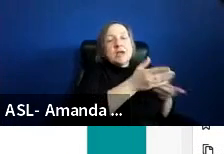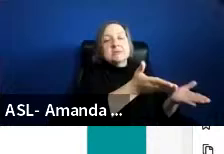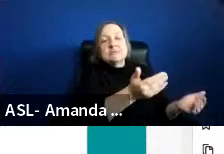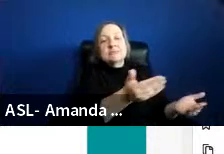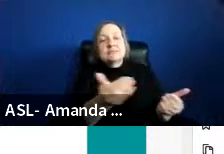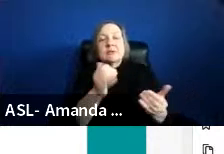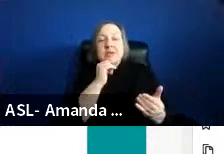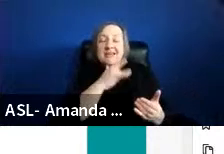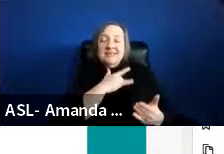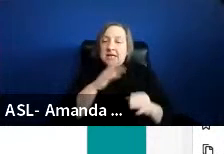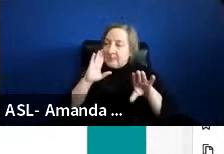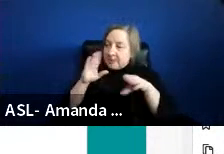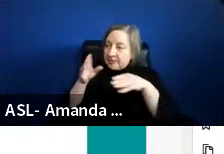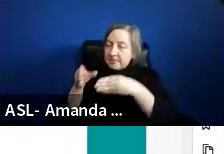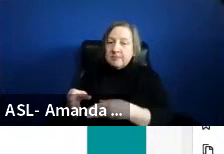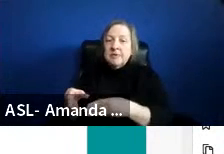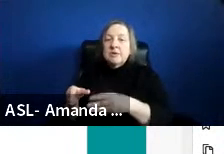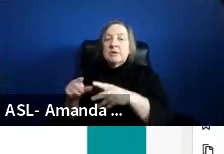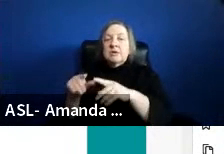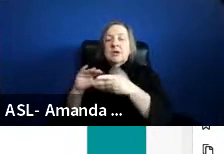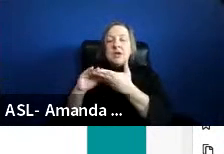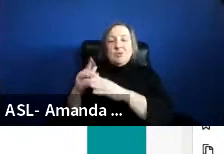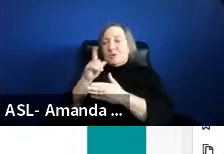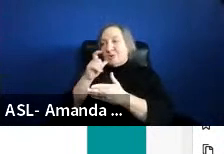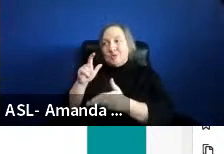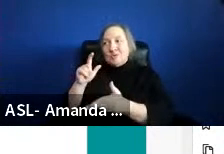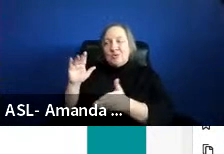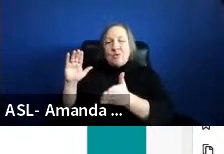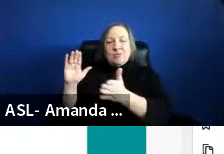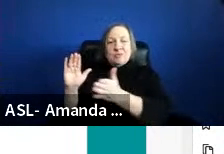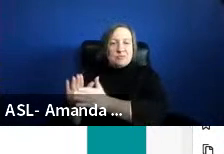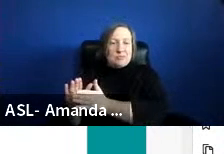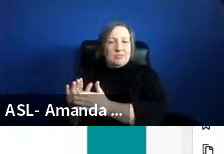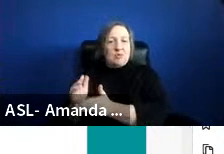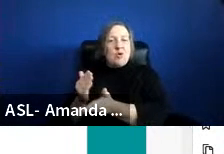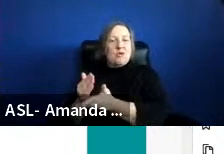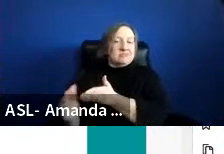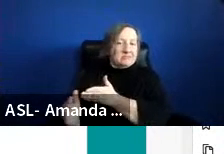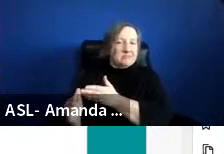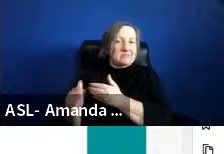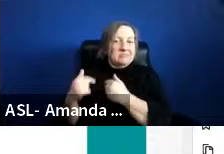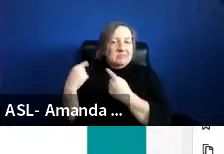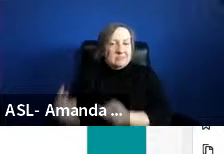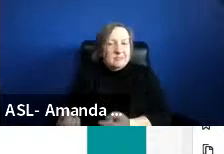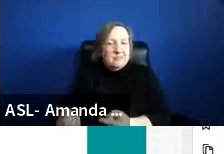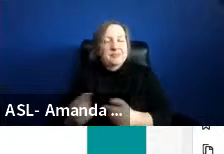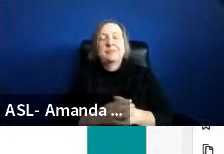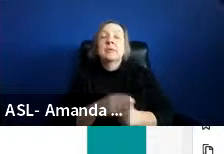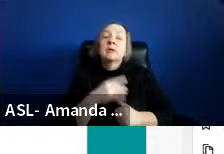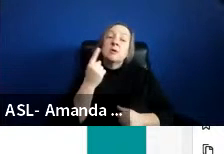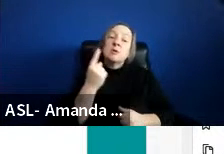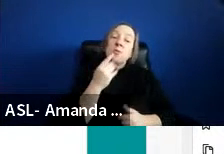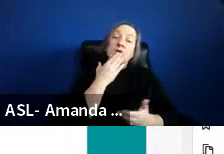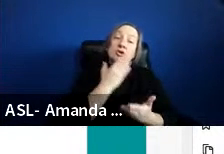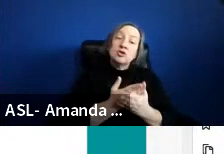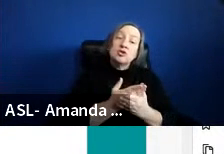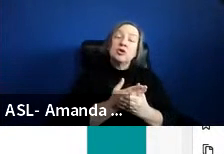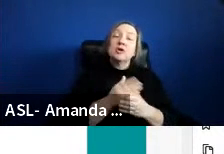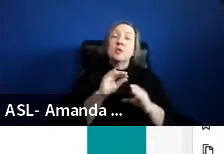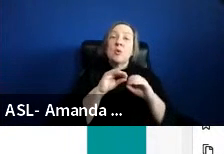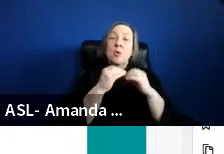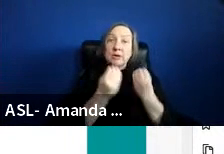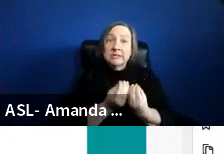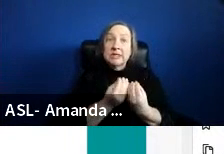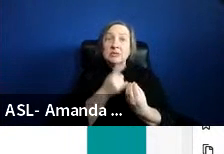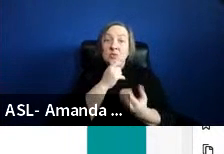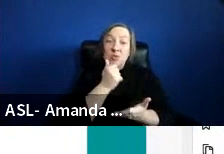targeted specifically toward marginalized communities. One really good set of organizations that have